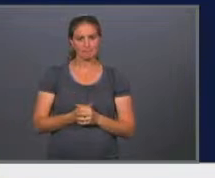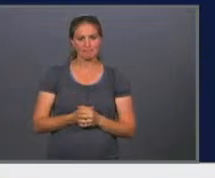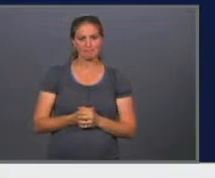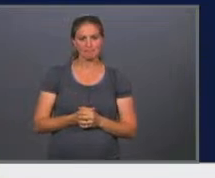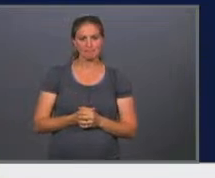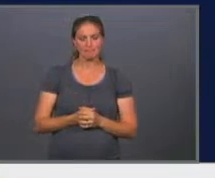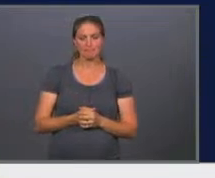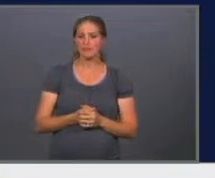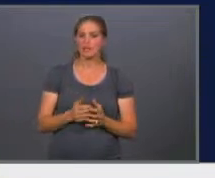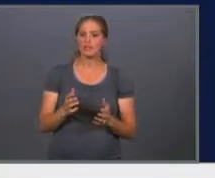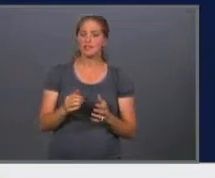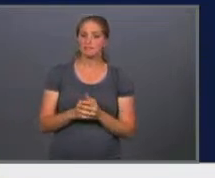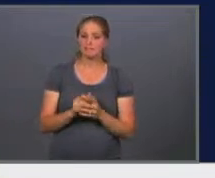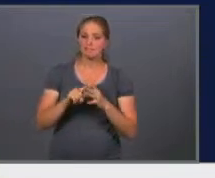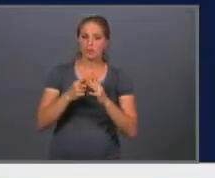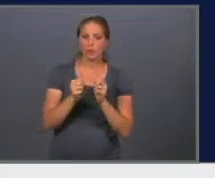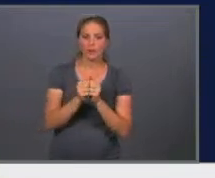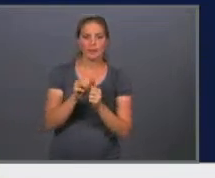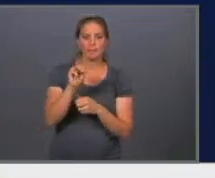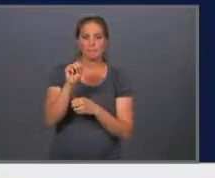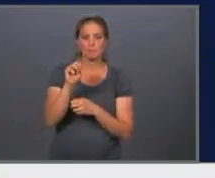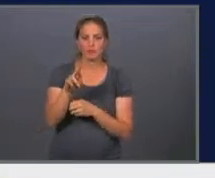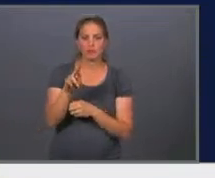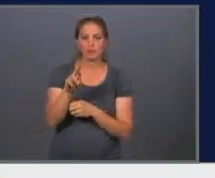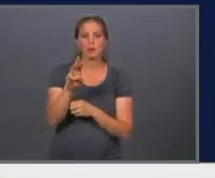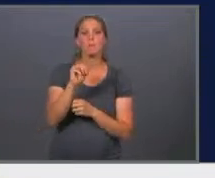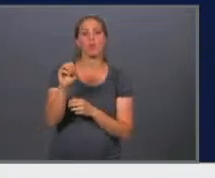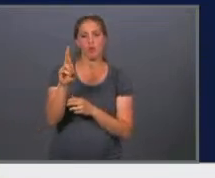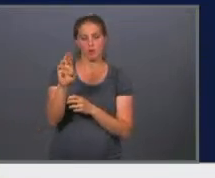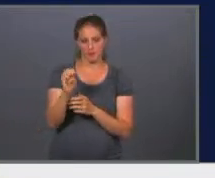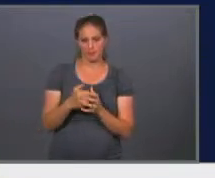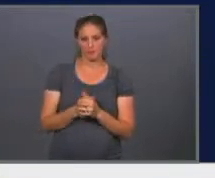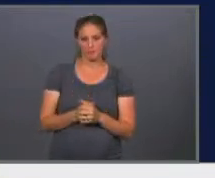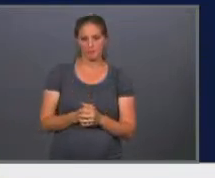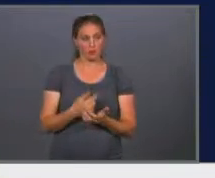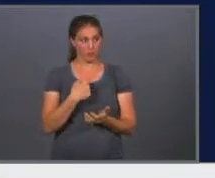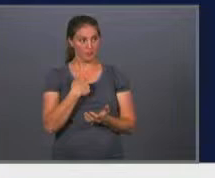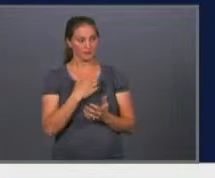And let's see, we begin with Mr. Moore. I'm first, okay.